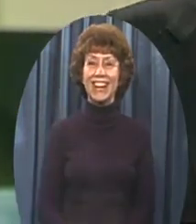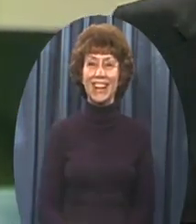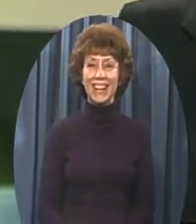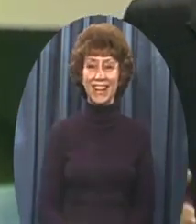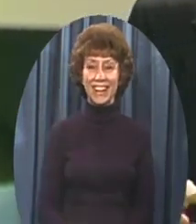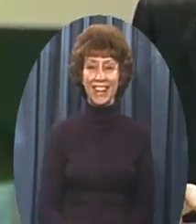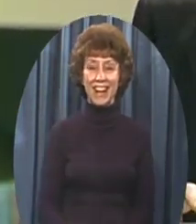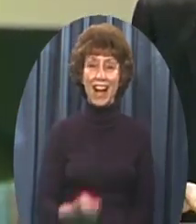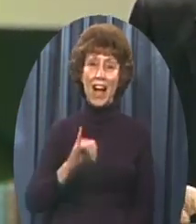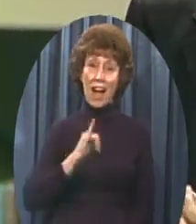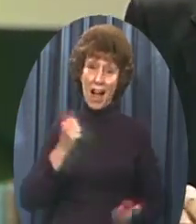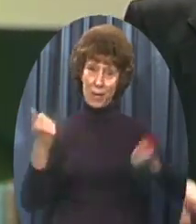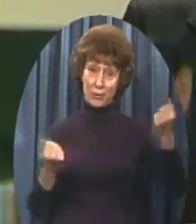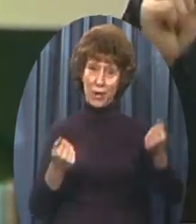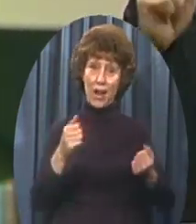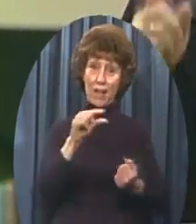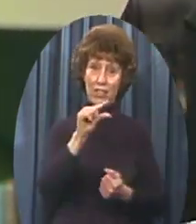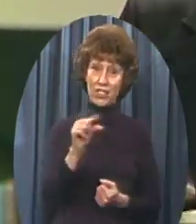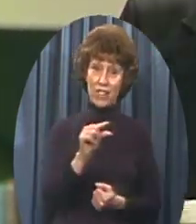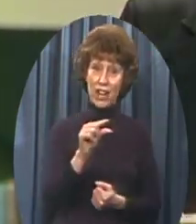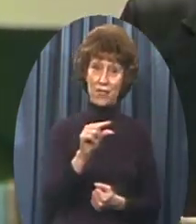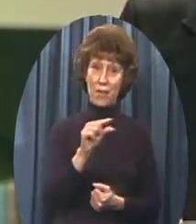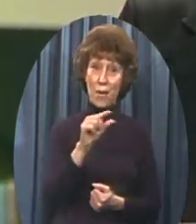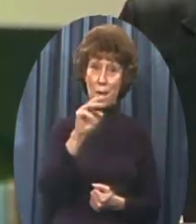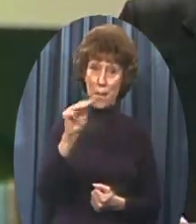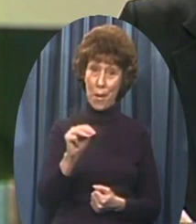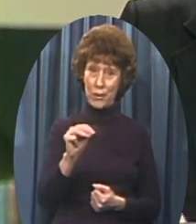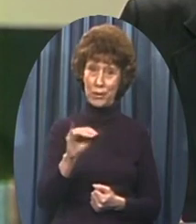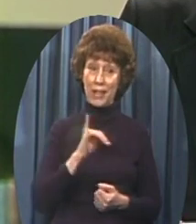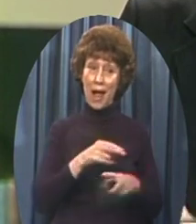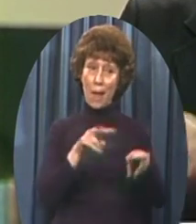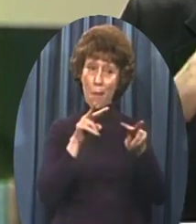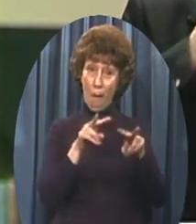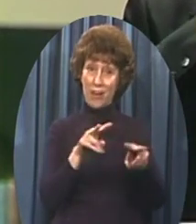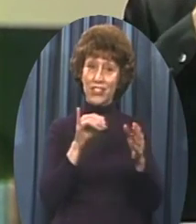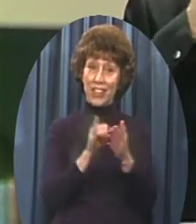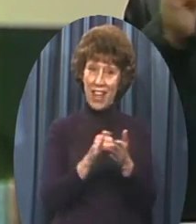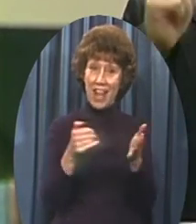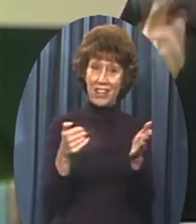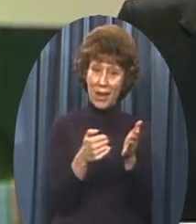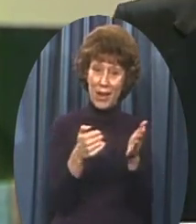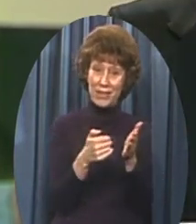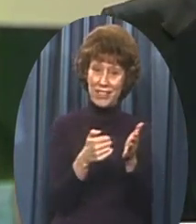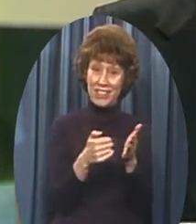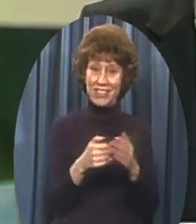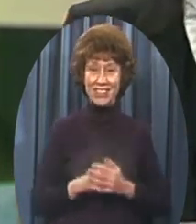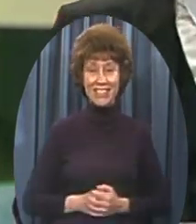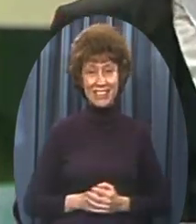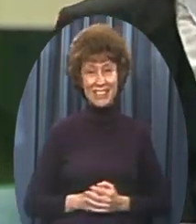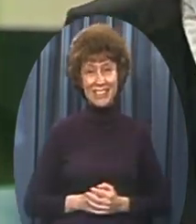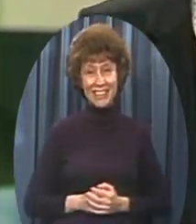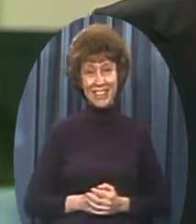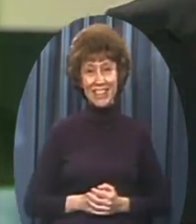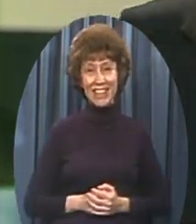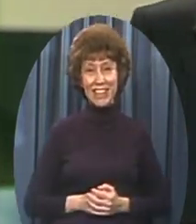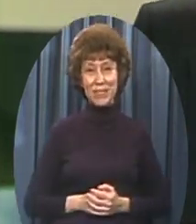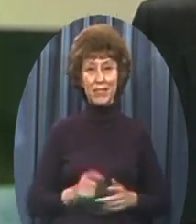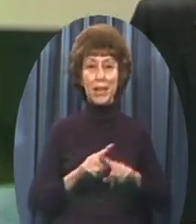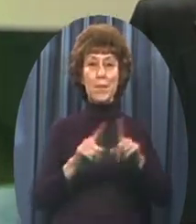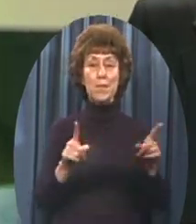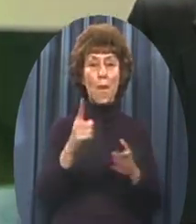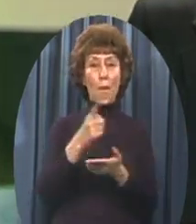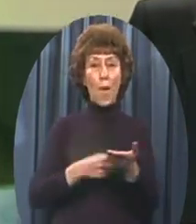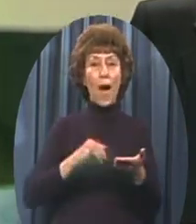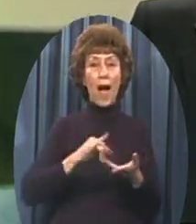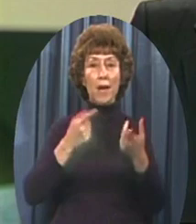I am driving a General Motors, and I'm watching their stock closely. I'll dump it if they get in trouble. What I'm telling